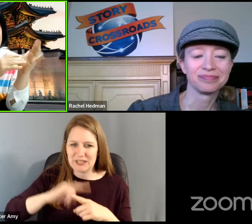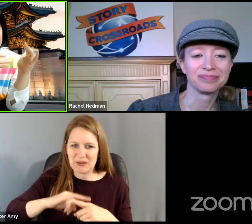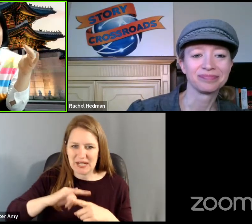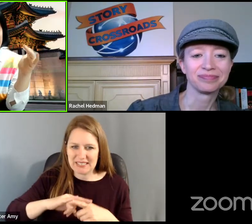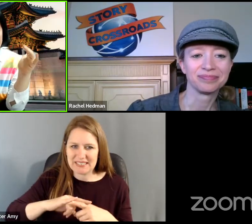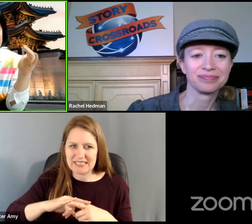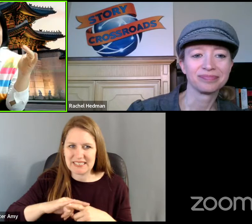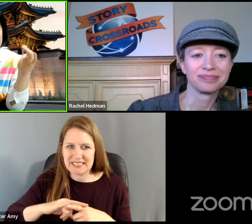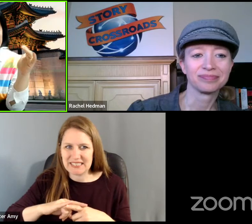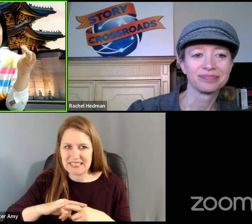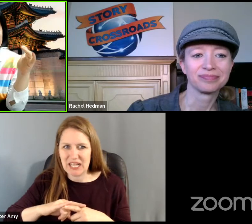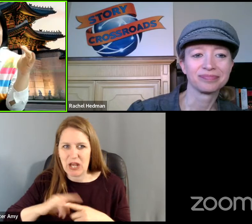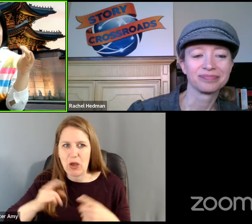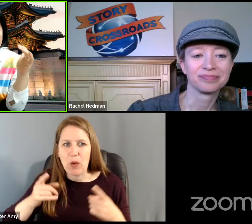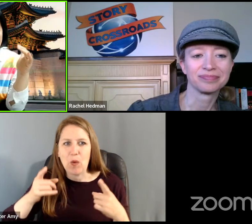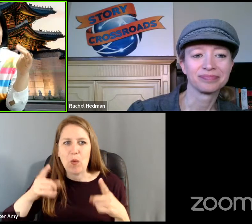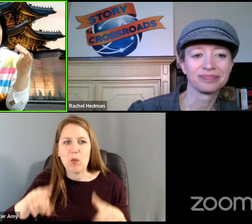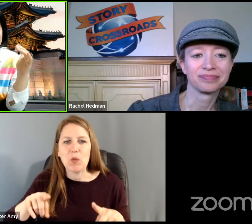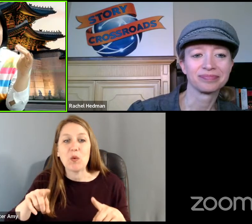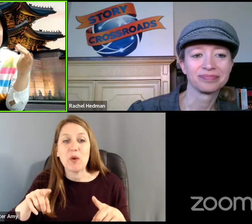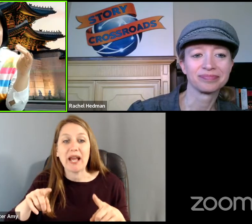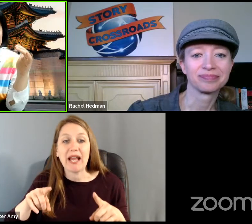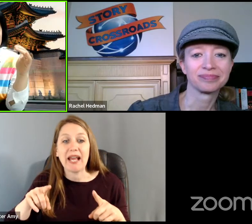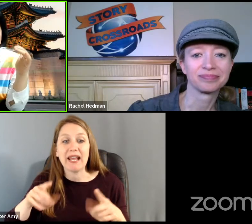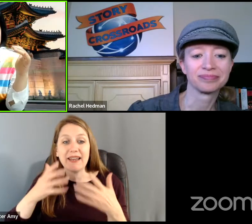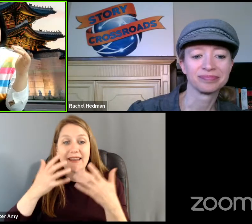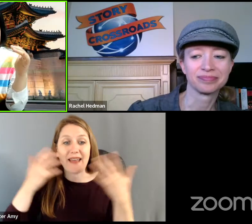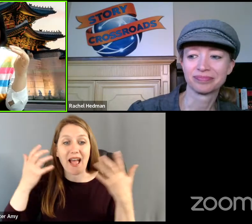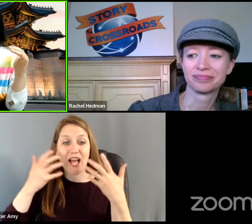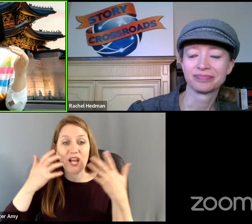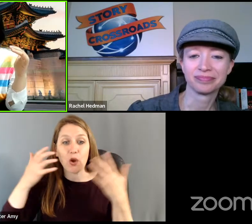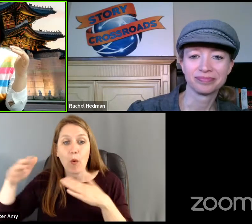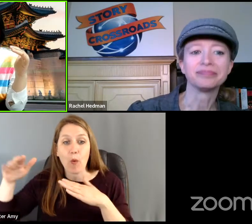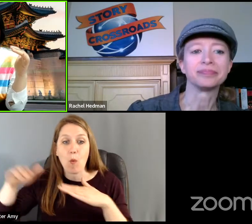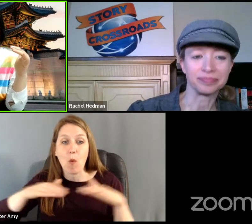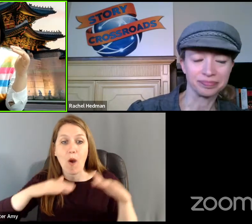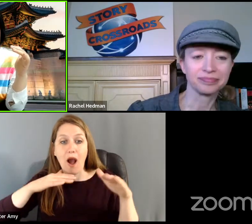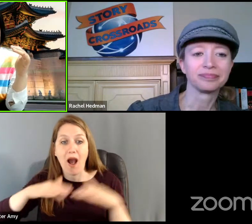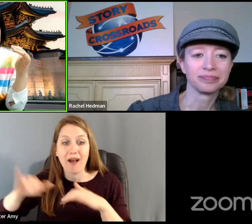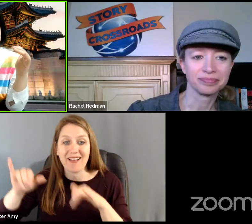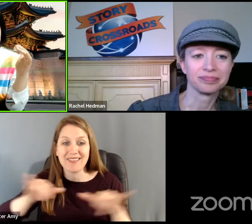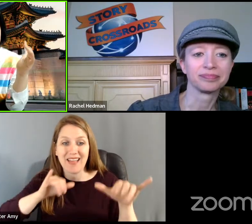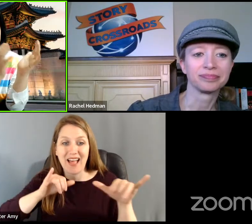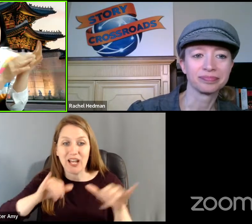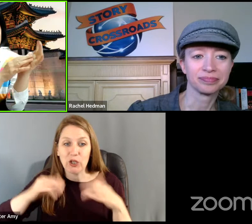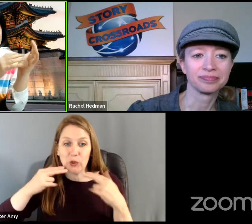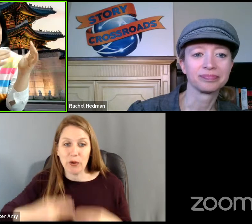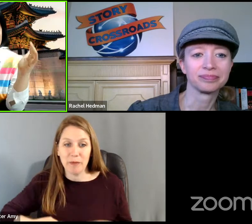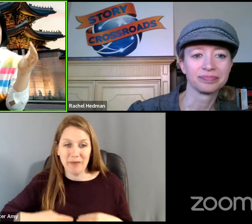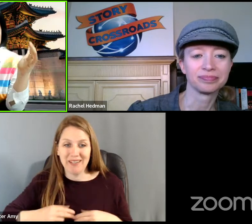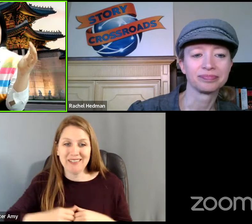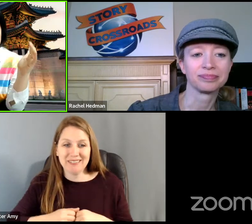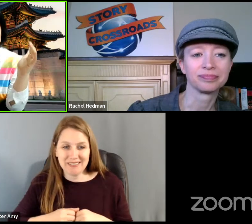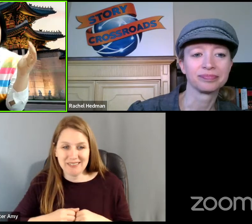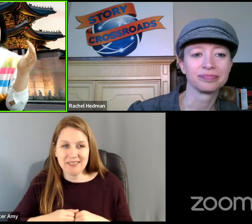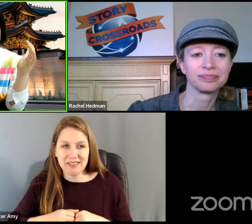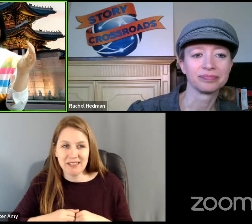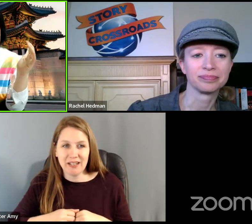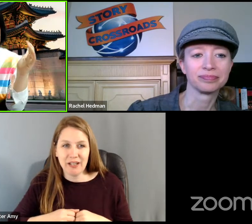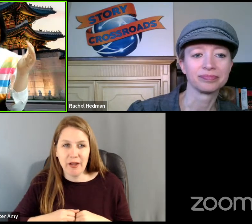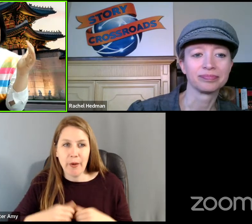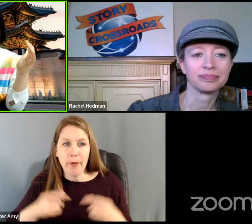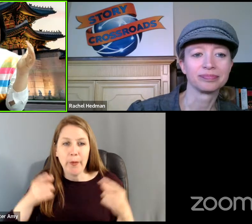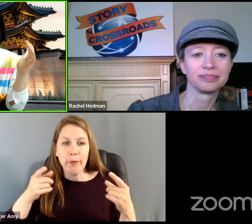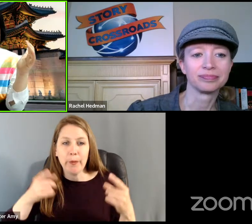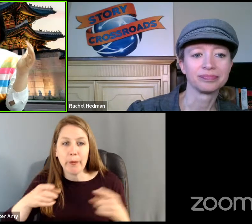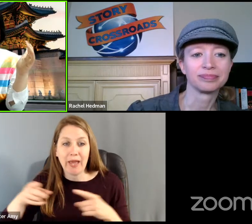when the tigers walked like humans, when the people